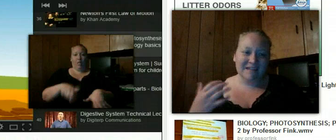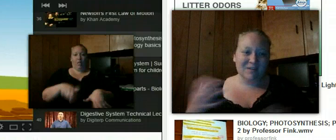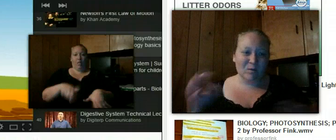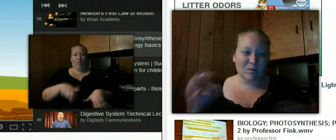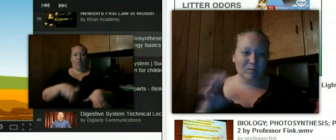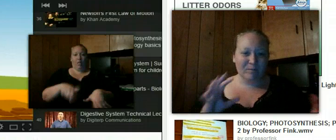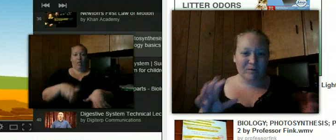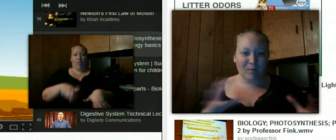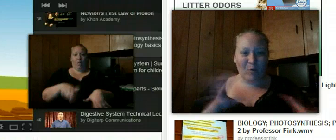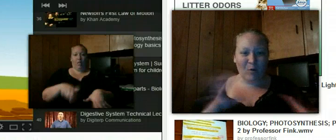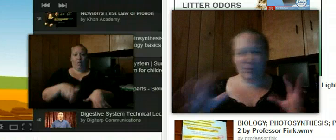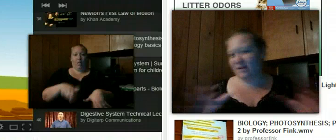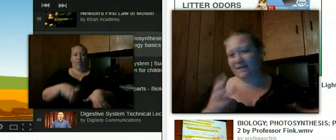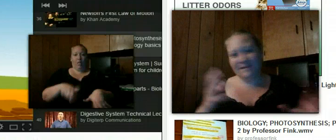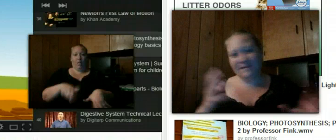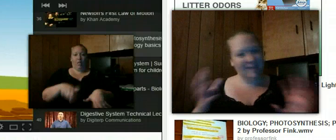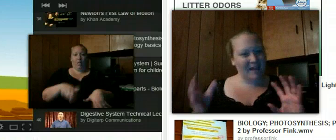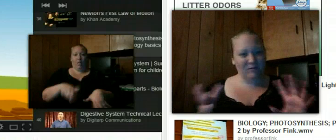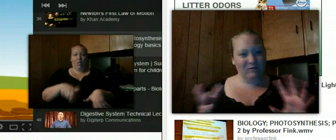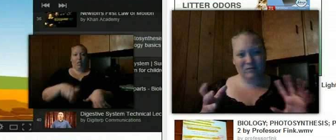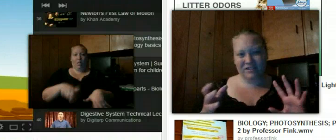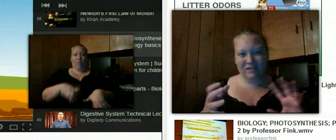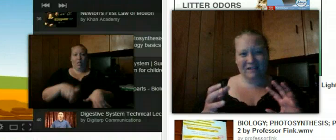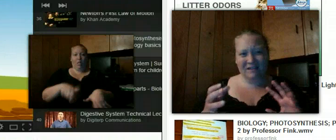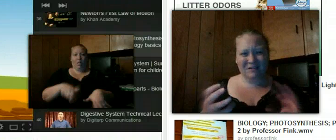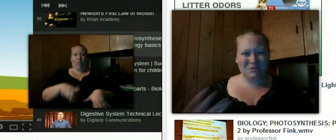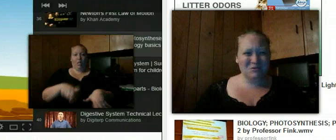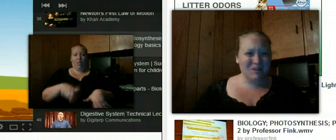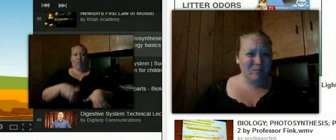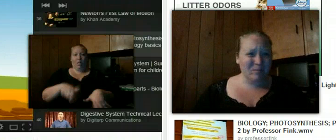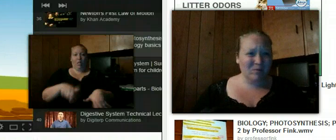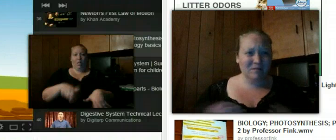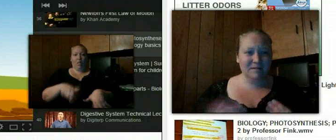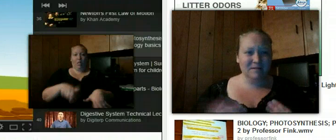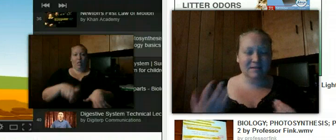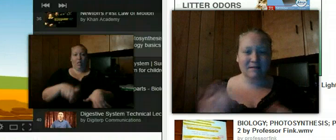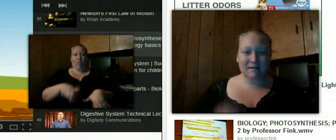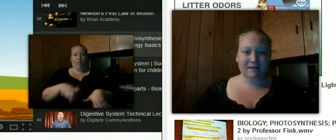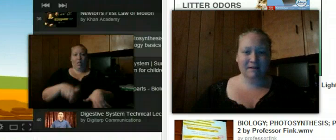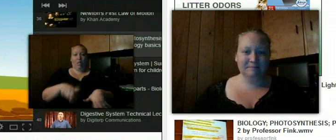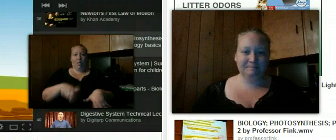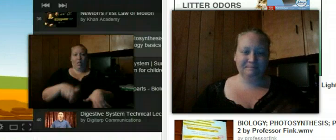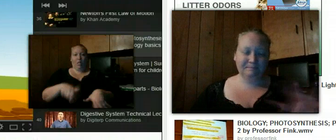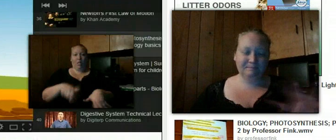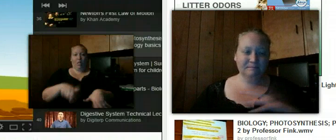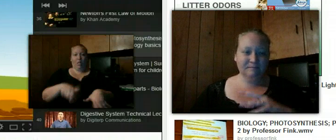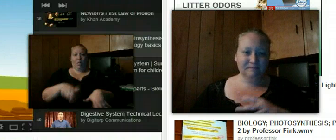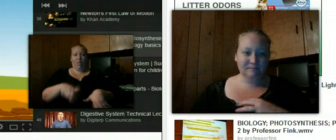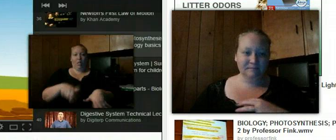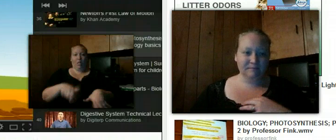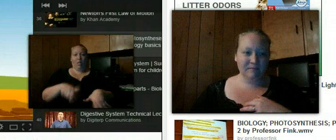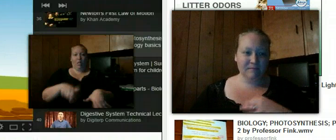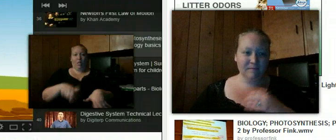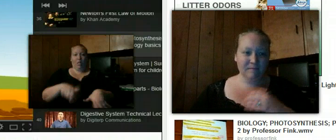I think the whole process again was a little jumbled.